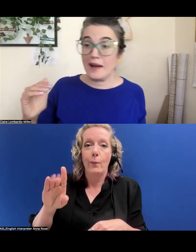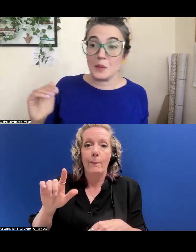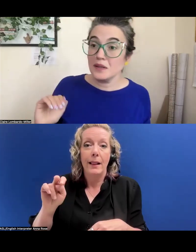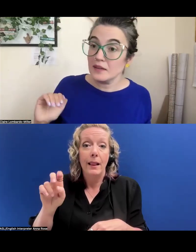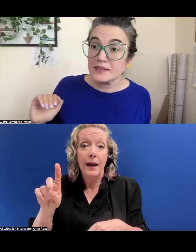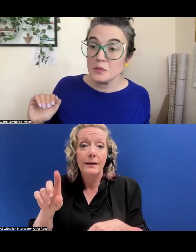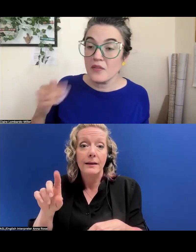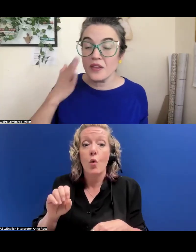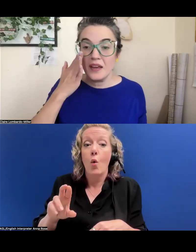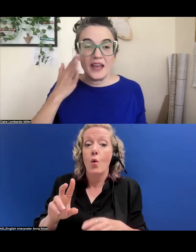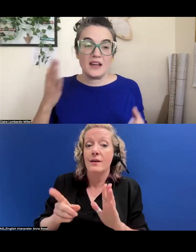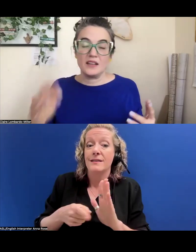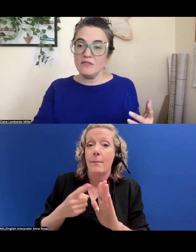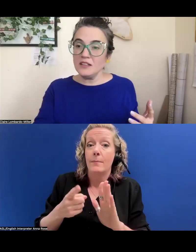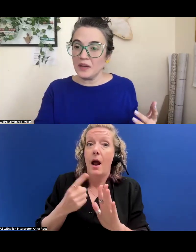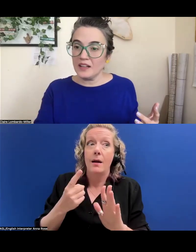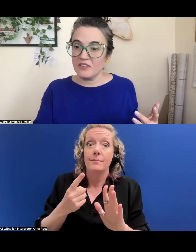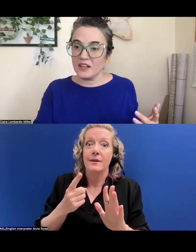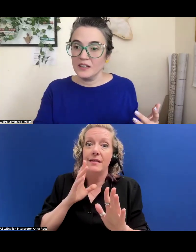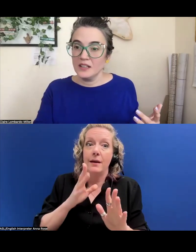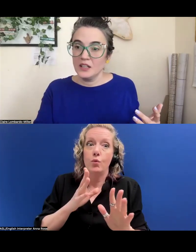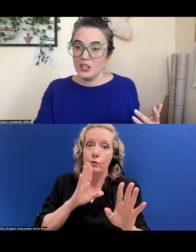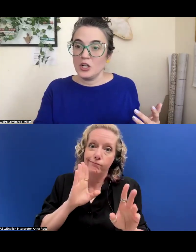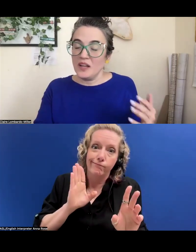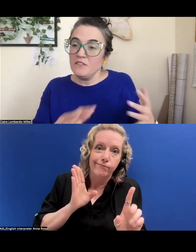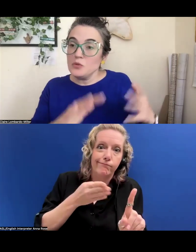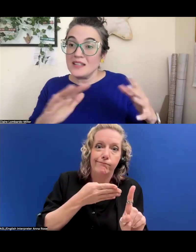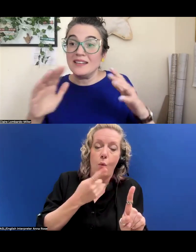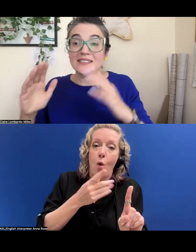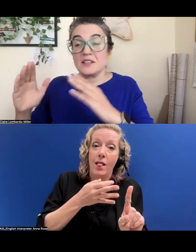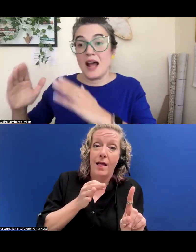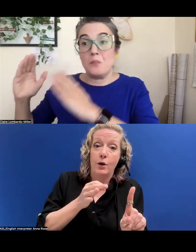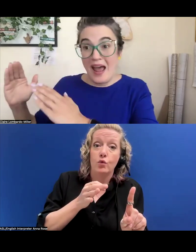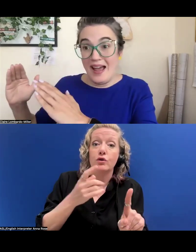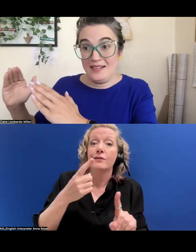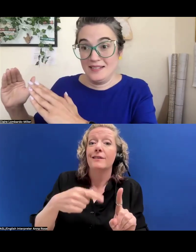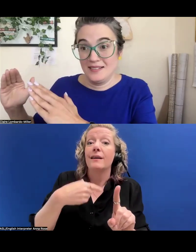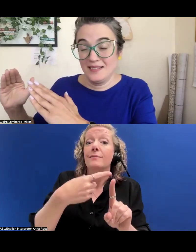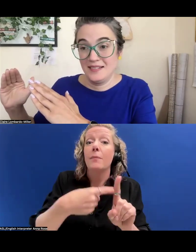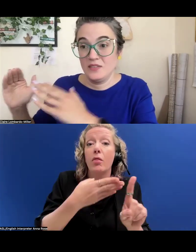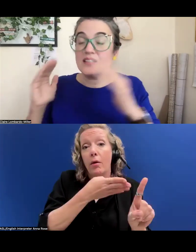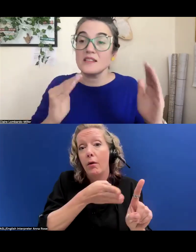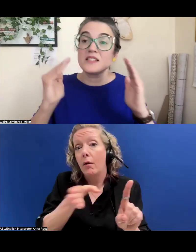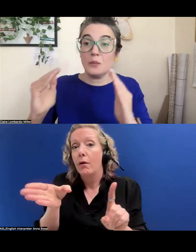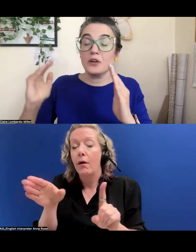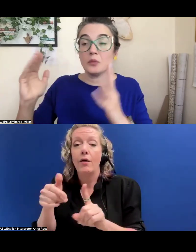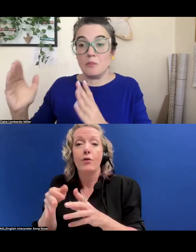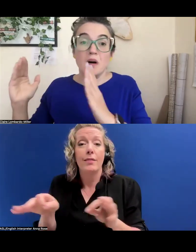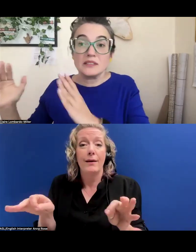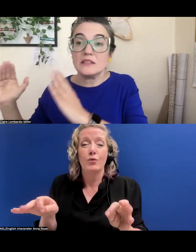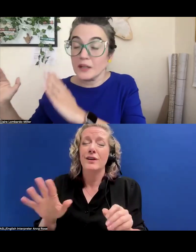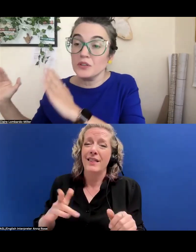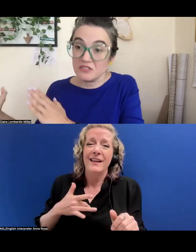might not be the next month, and giving them kind of a, if you see this, it's not bad. This is